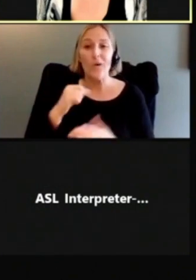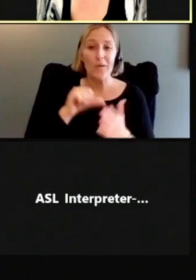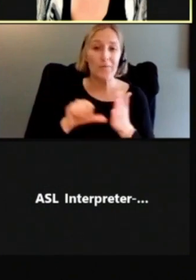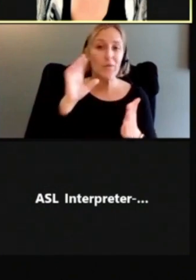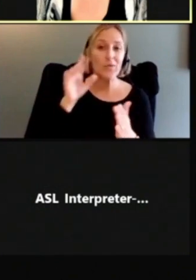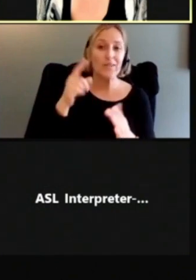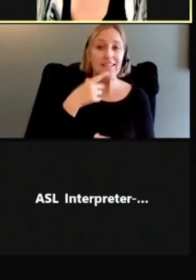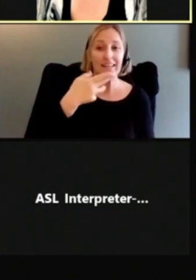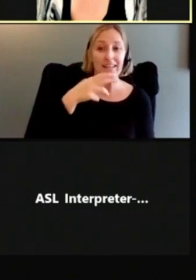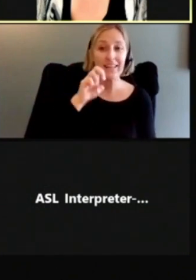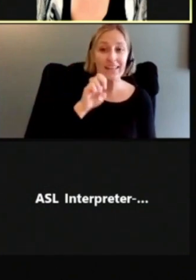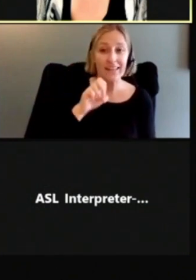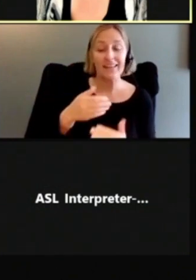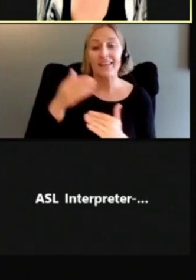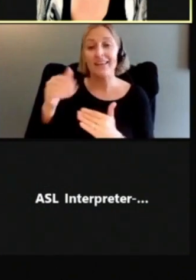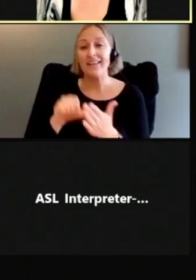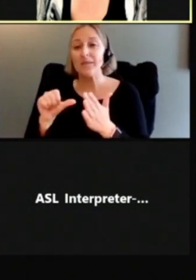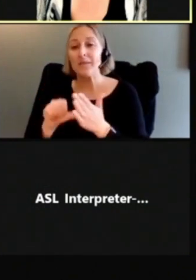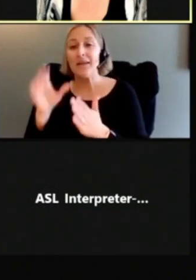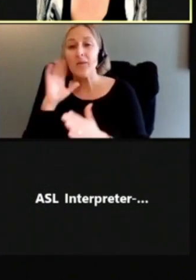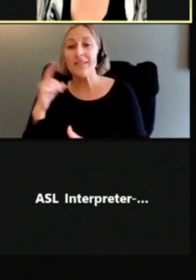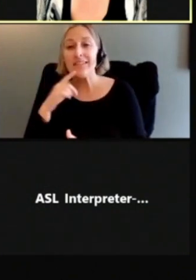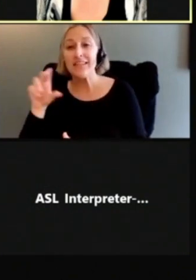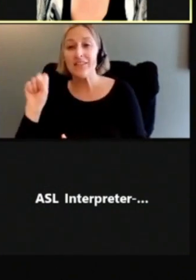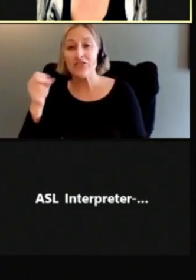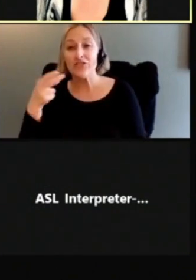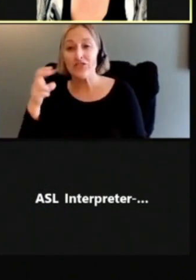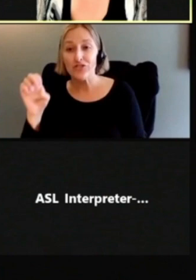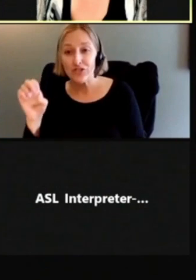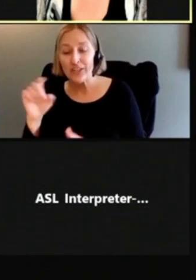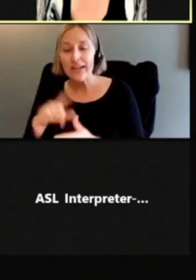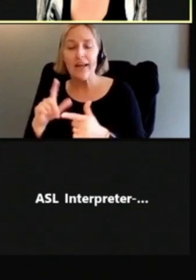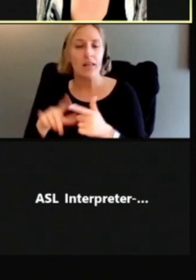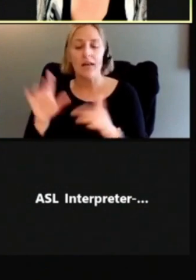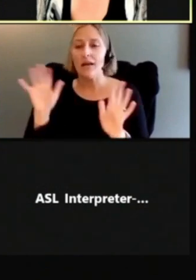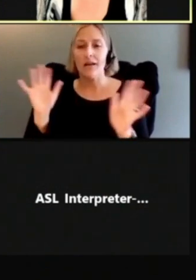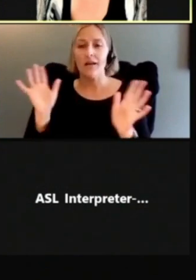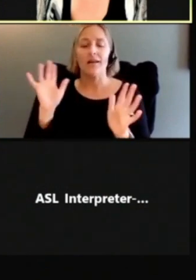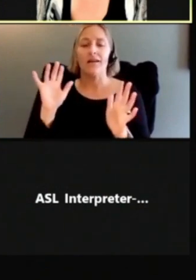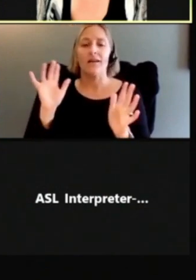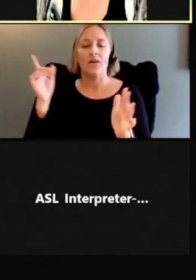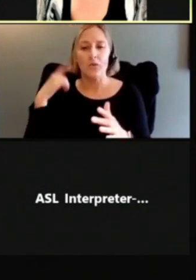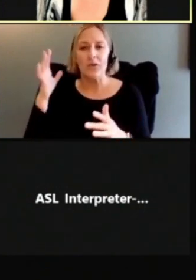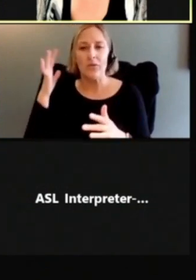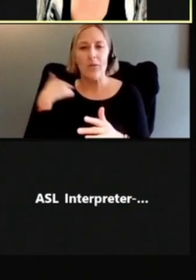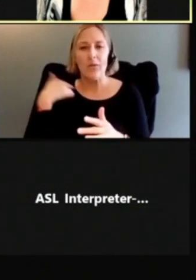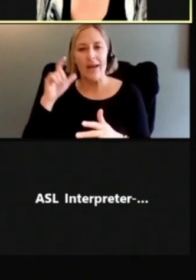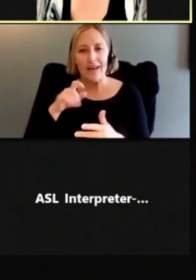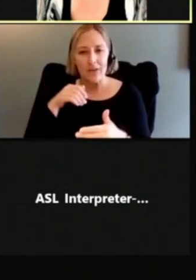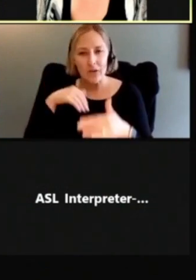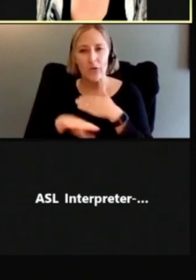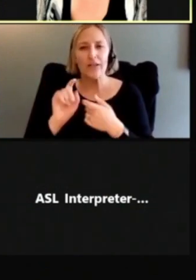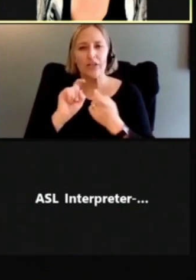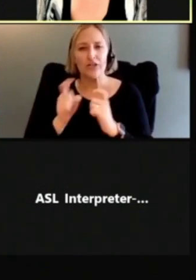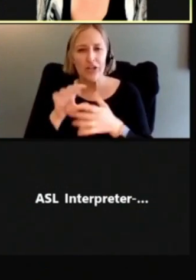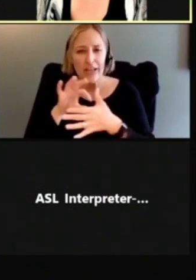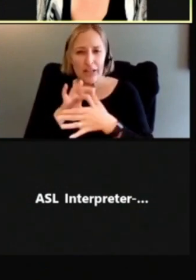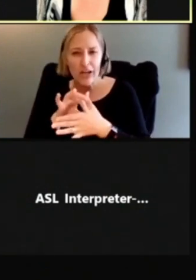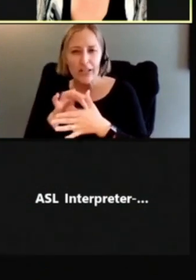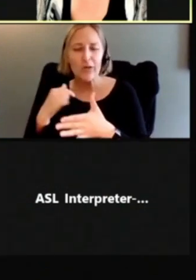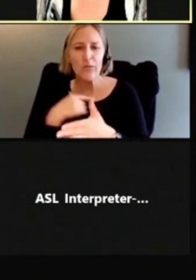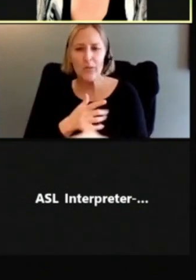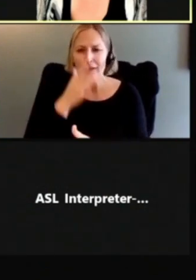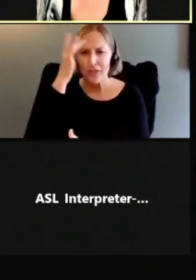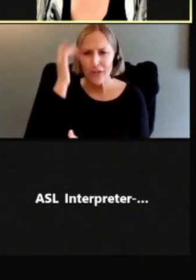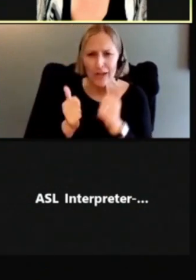say she, and then it just turned out to be a nightmare because we'd go in and change content as things got updated and we'd forget what gender we